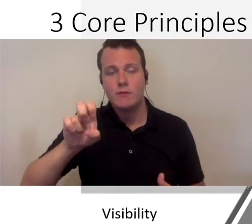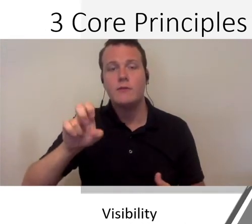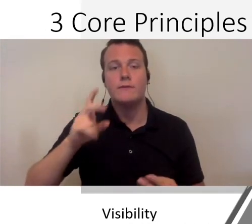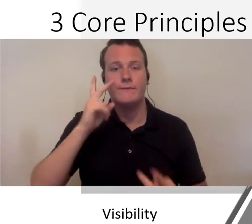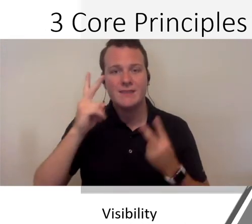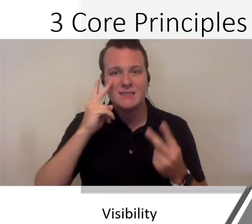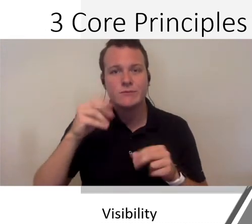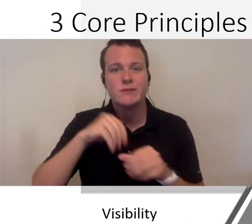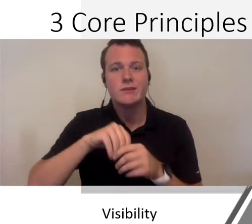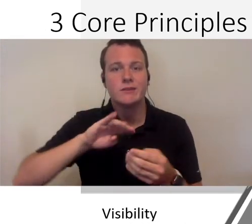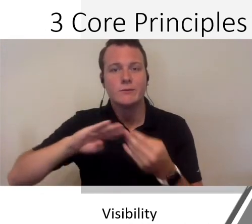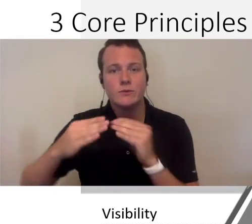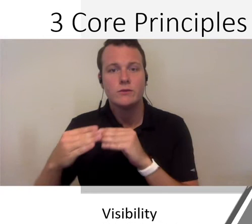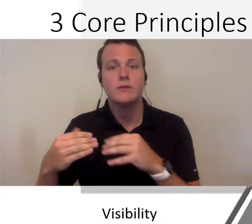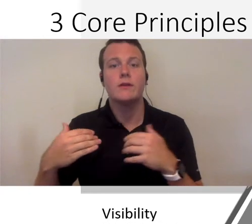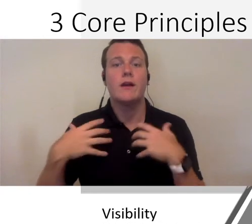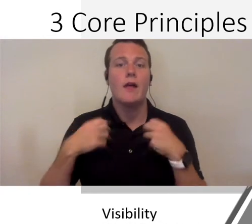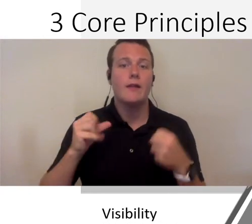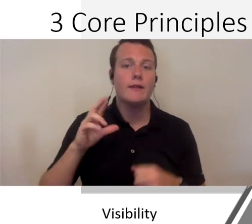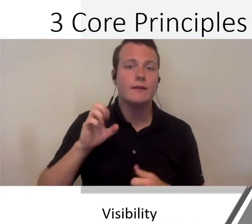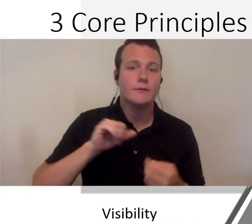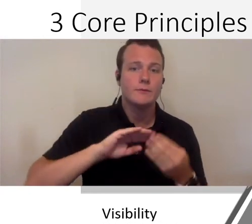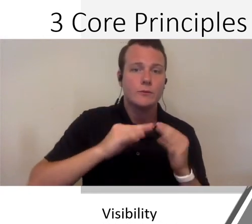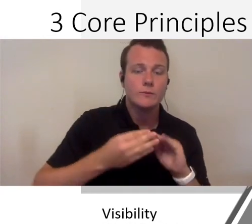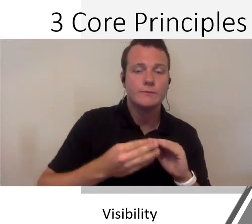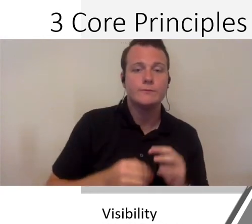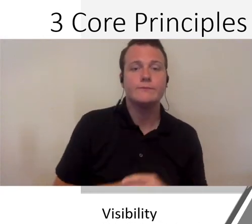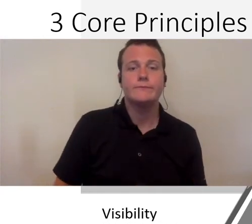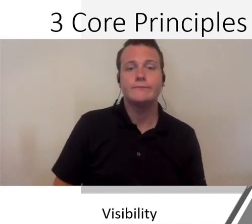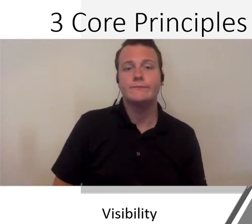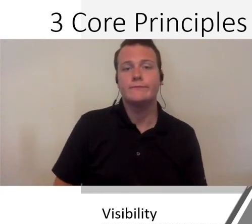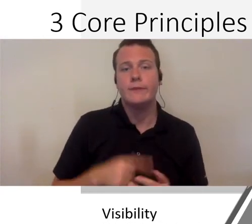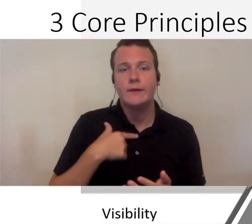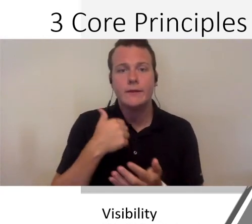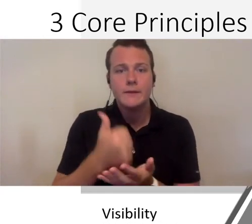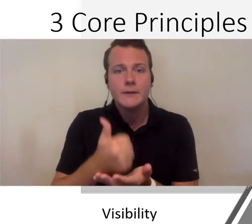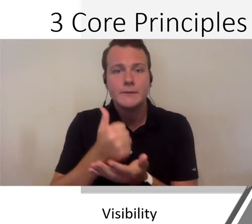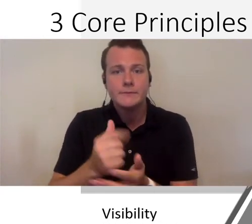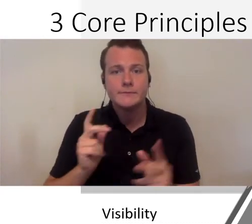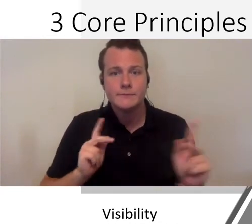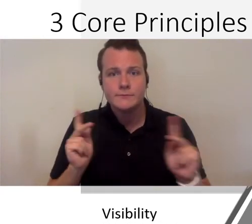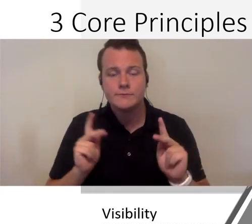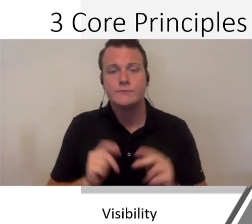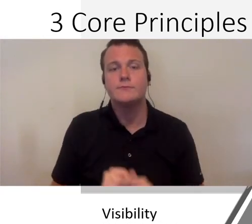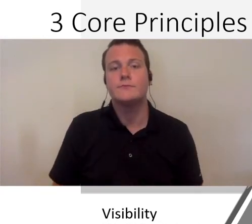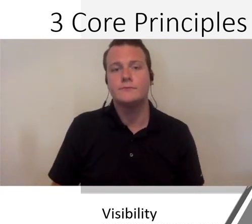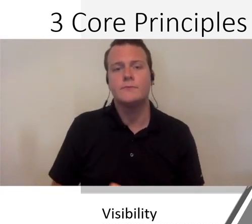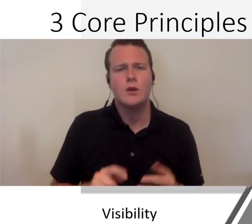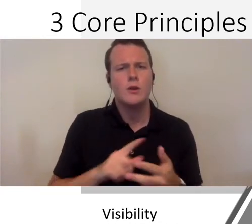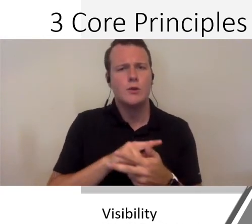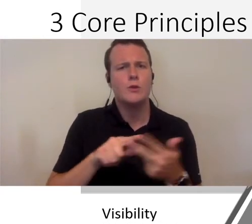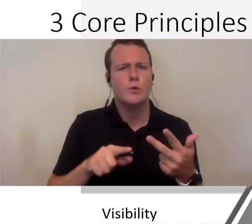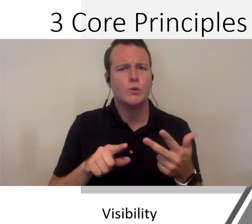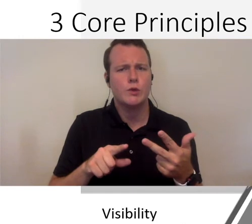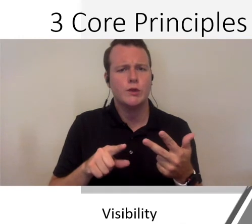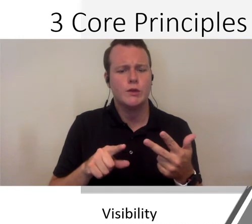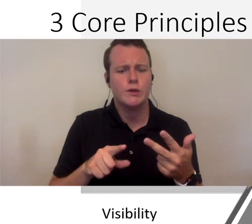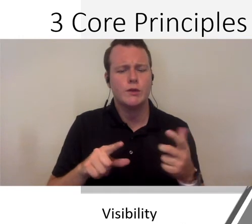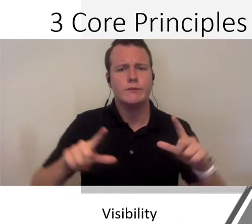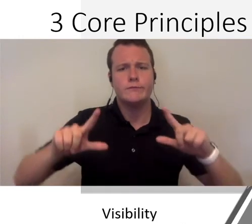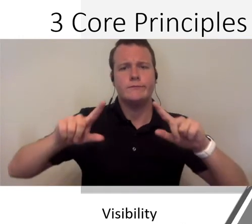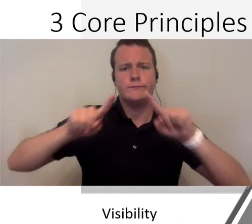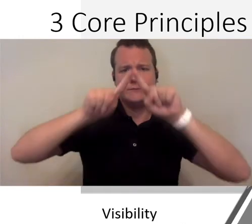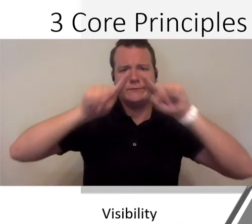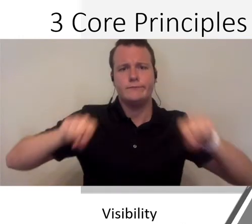your community, in the healthcare community, in helping people. So these are the 3 sides